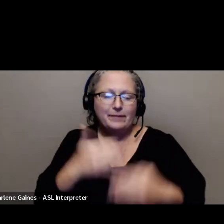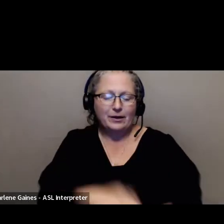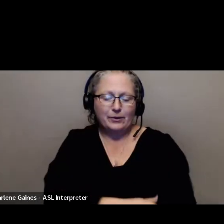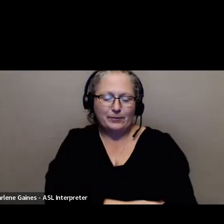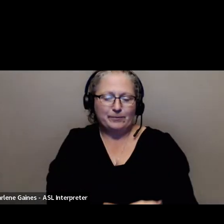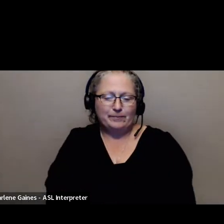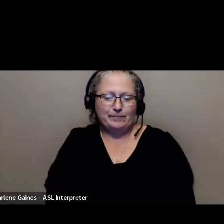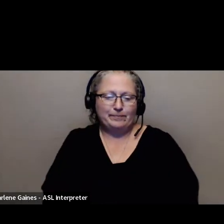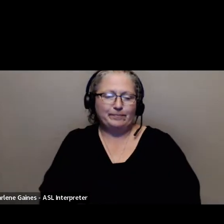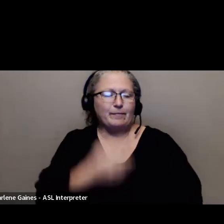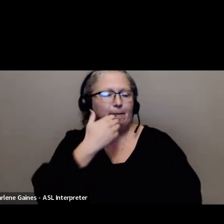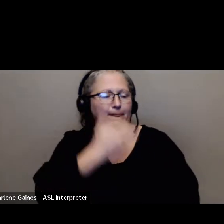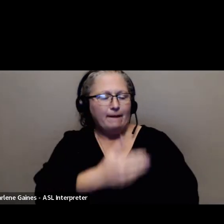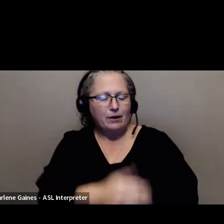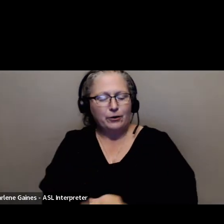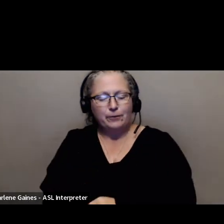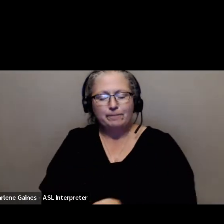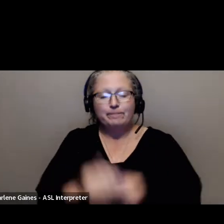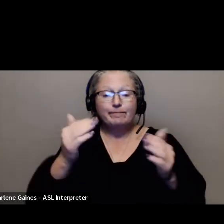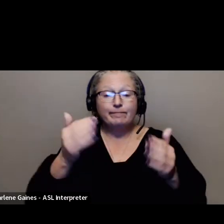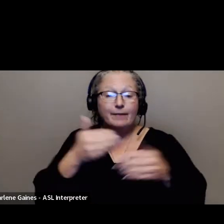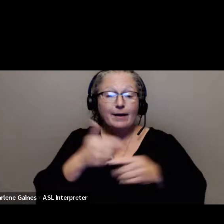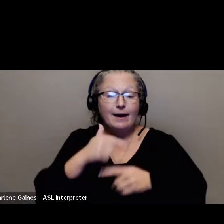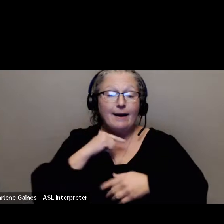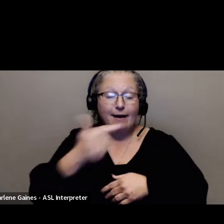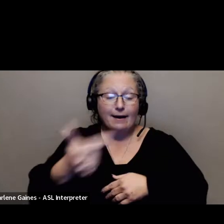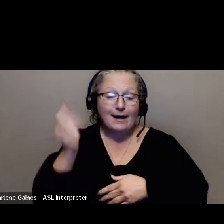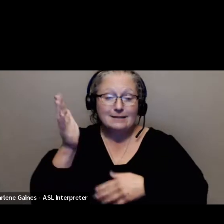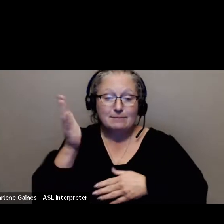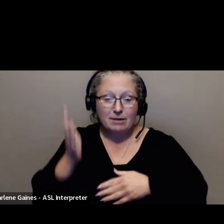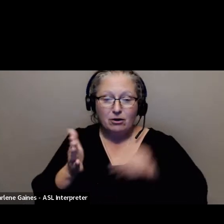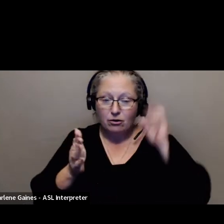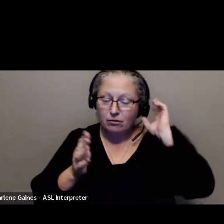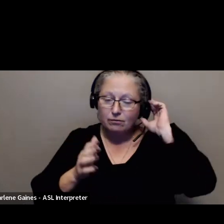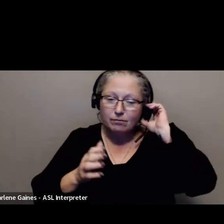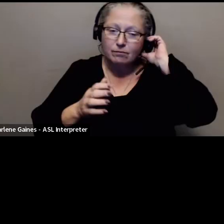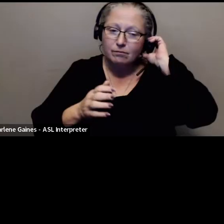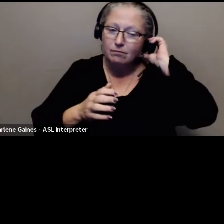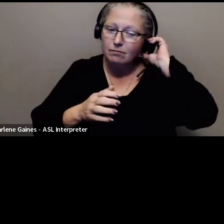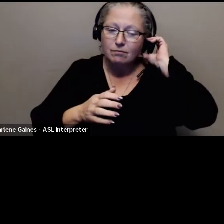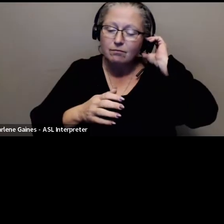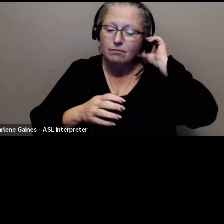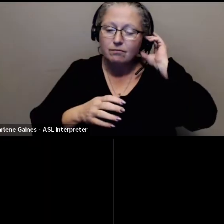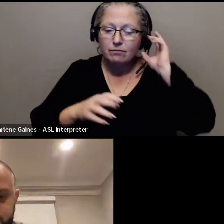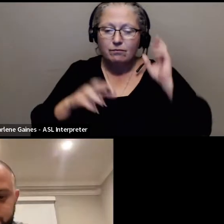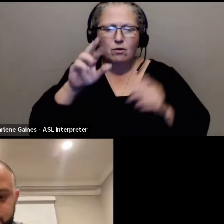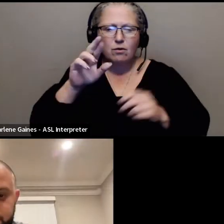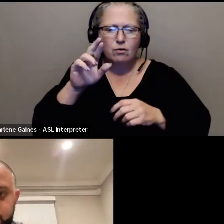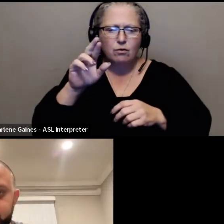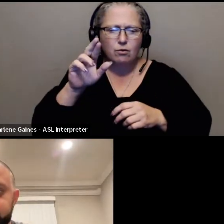Thank you. Okay, next speaker. Rema Asia, you may unmute and begin.